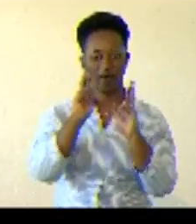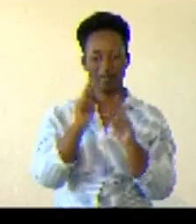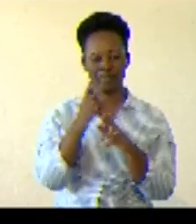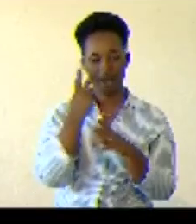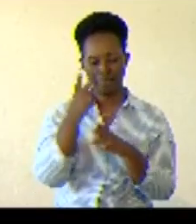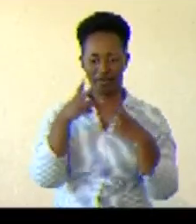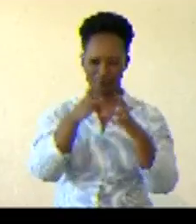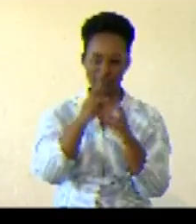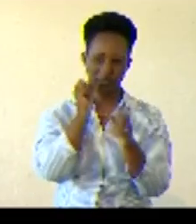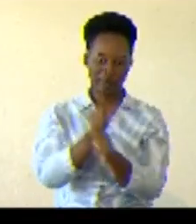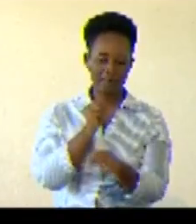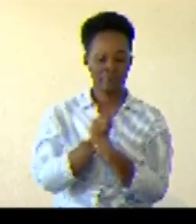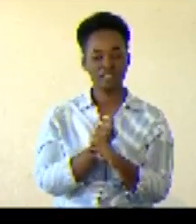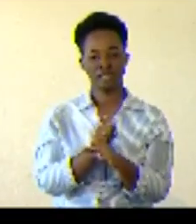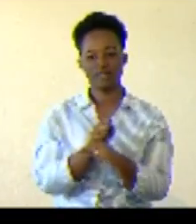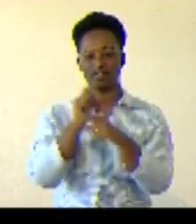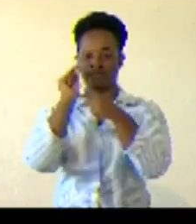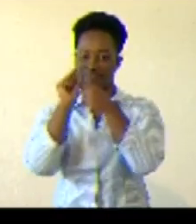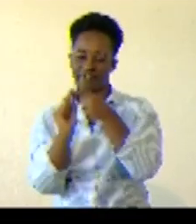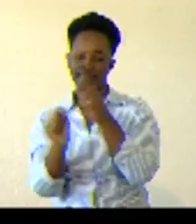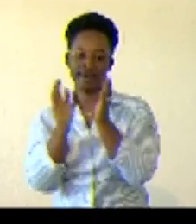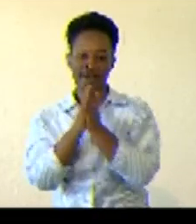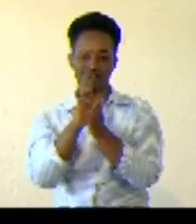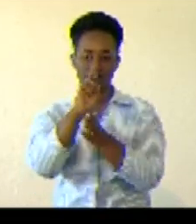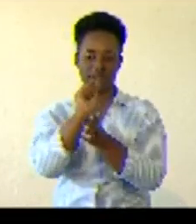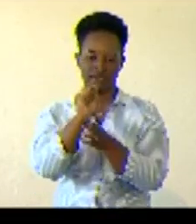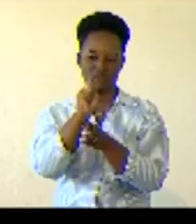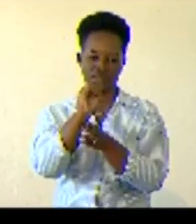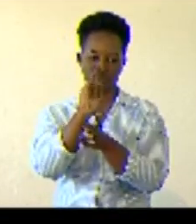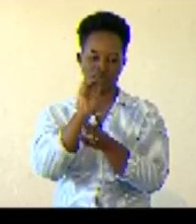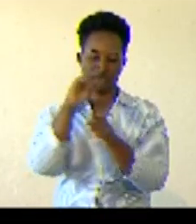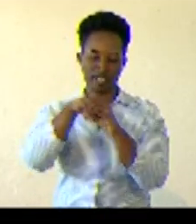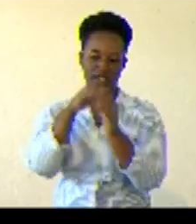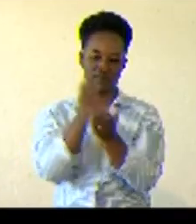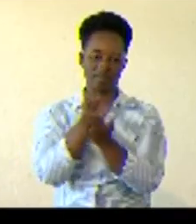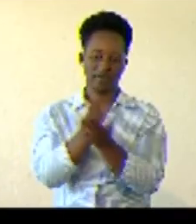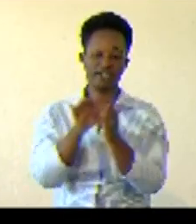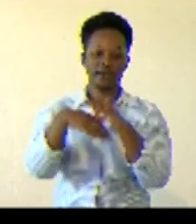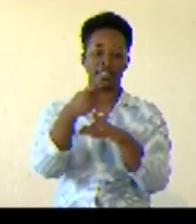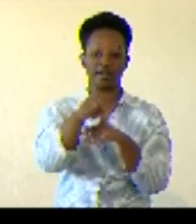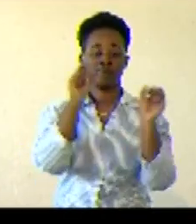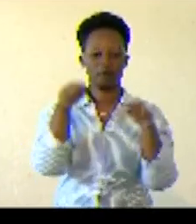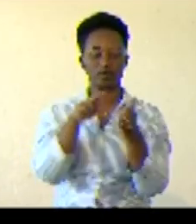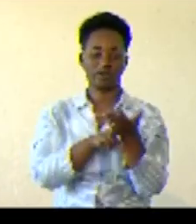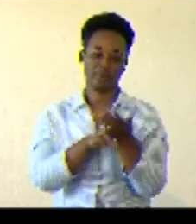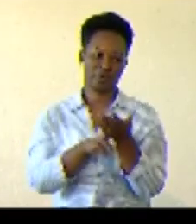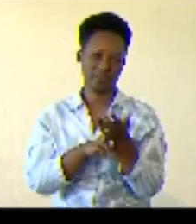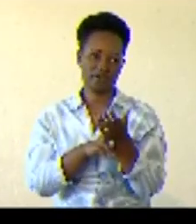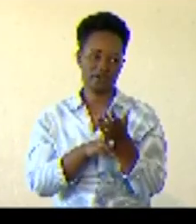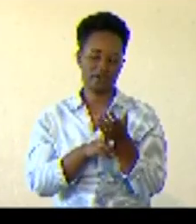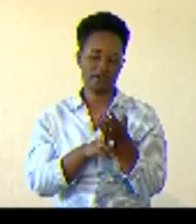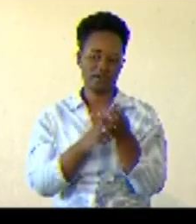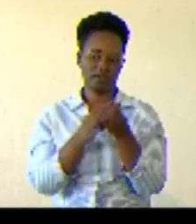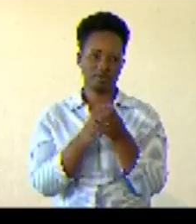ratios and fractions in economics, and therefore you can be able to apply them. So hope